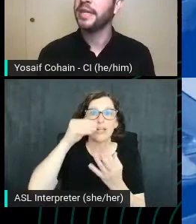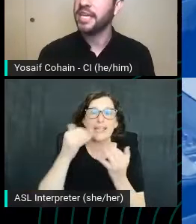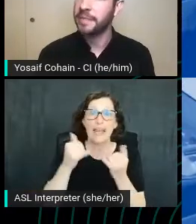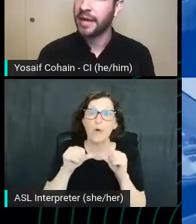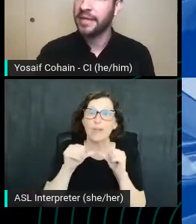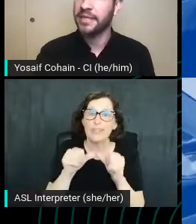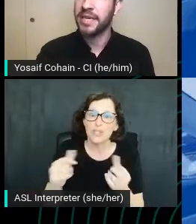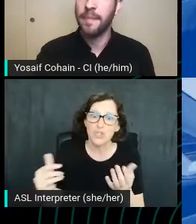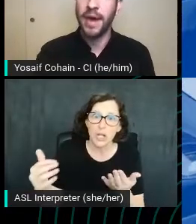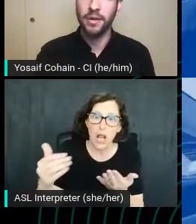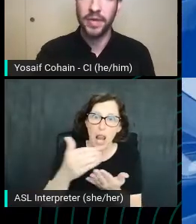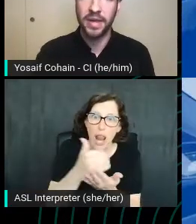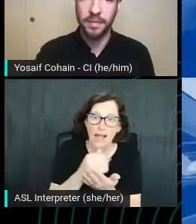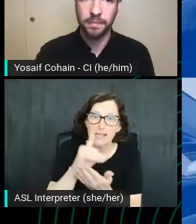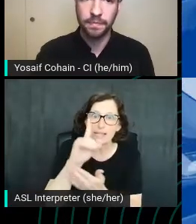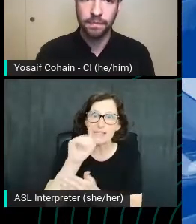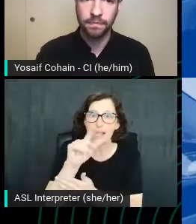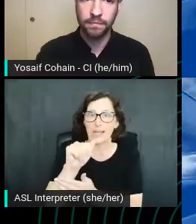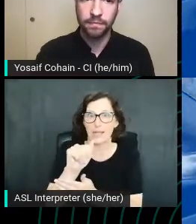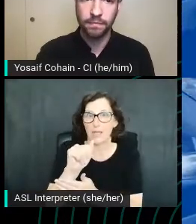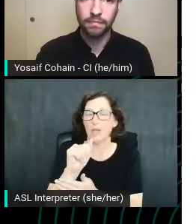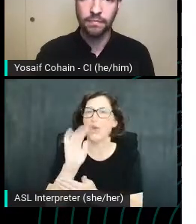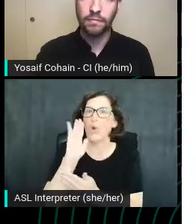can only expect it to get better with time.